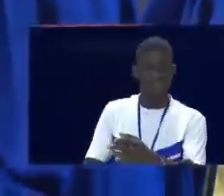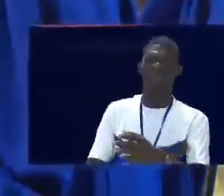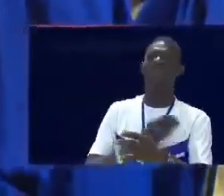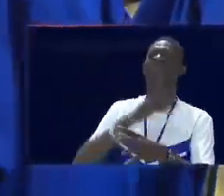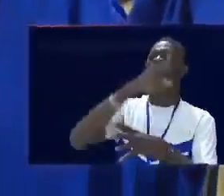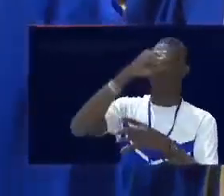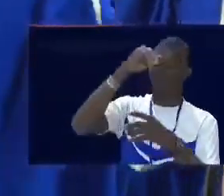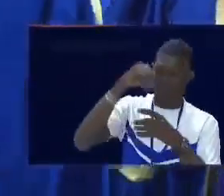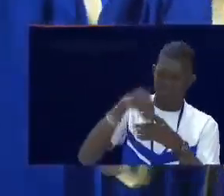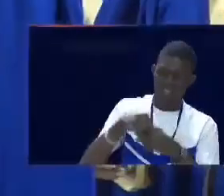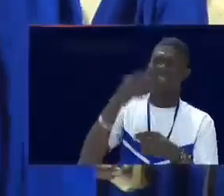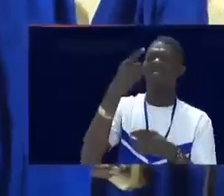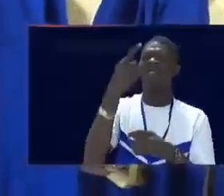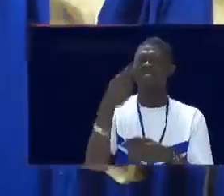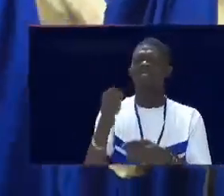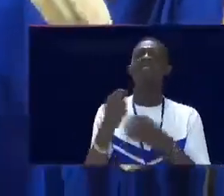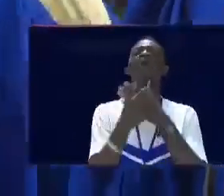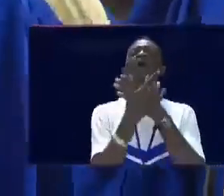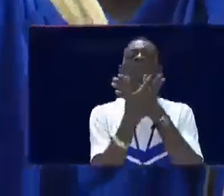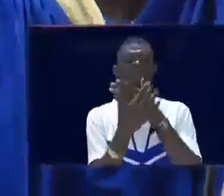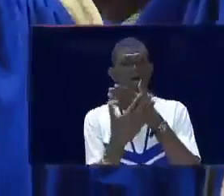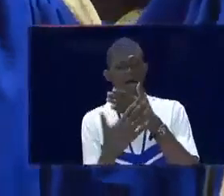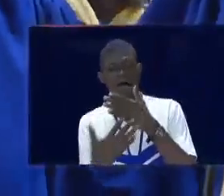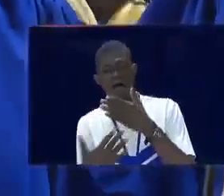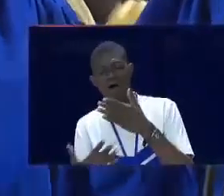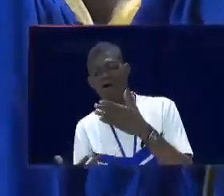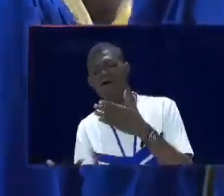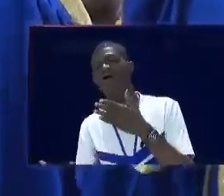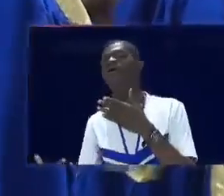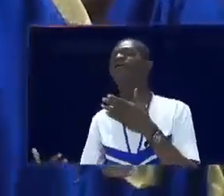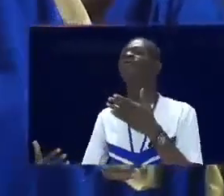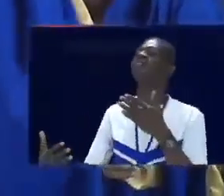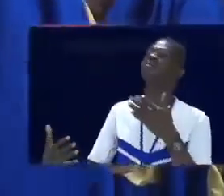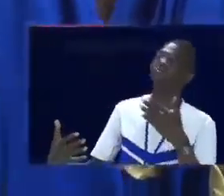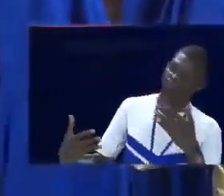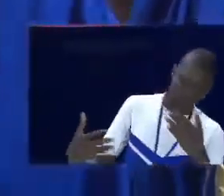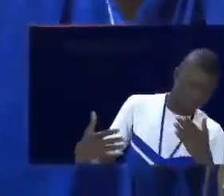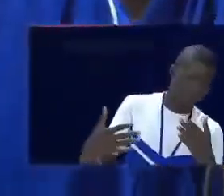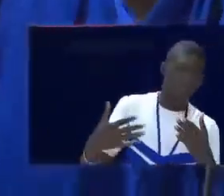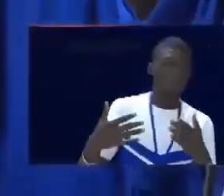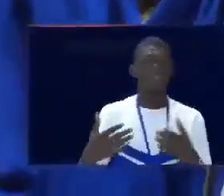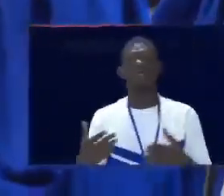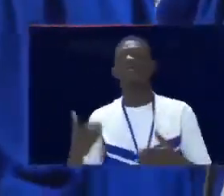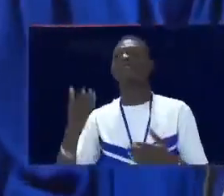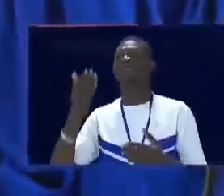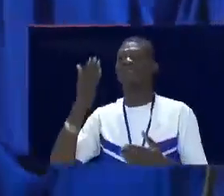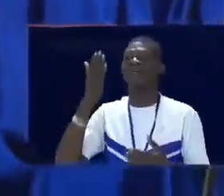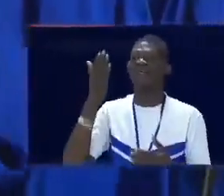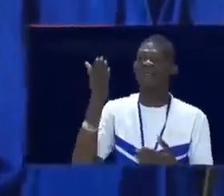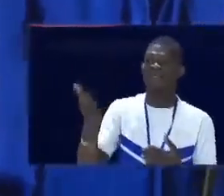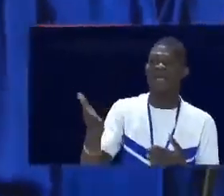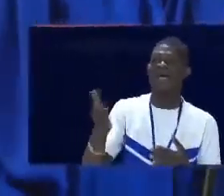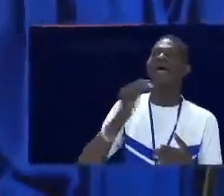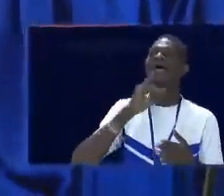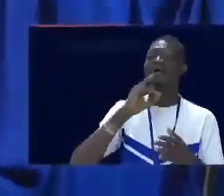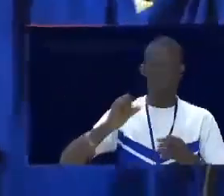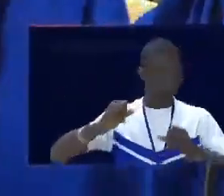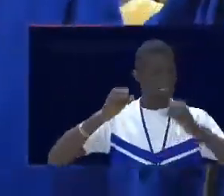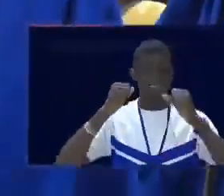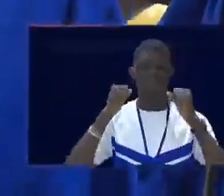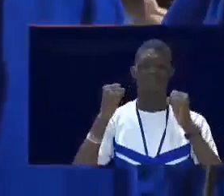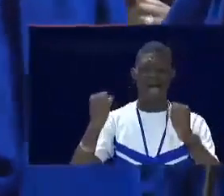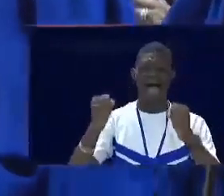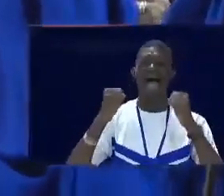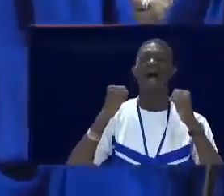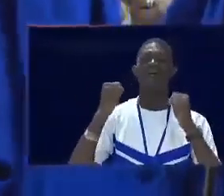mighty in the blood, in the blood. There